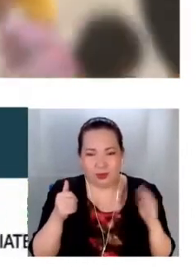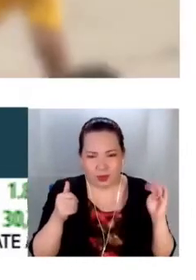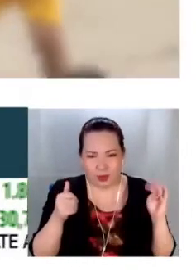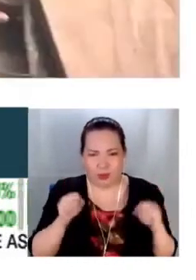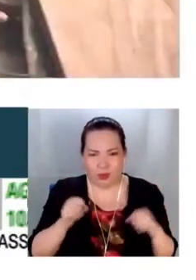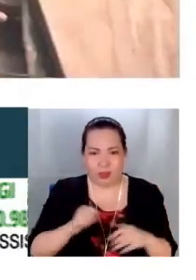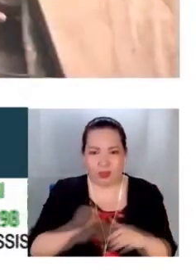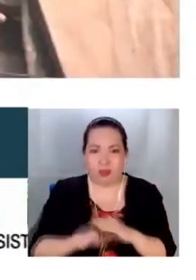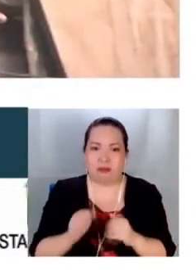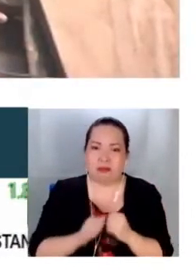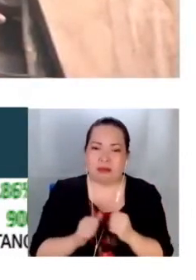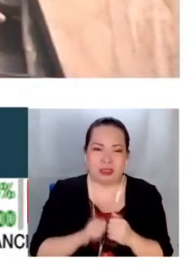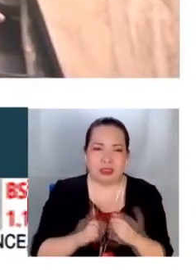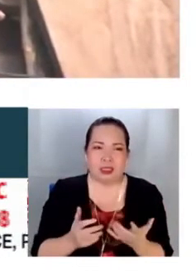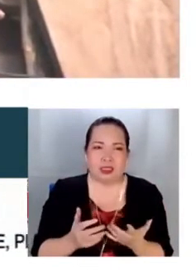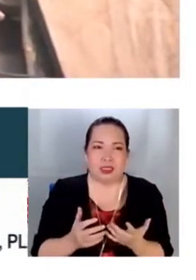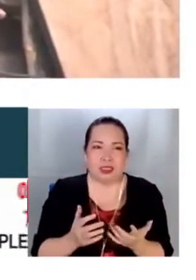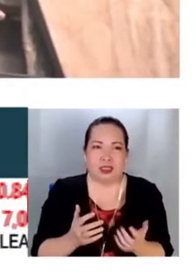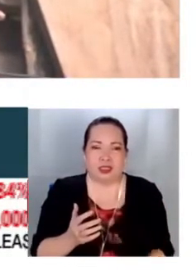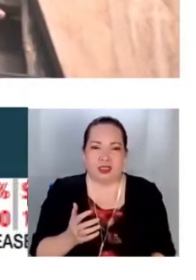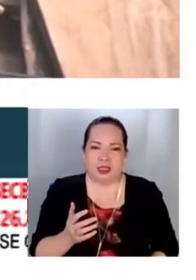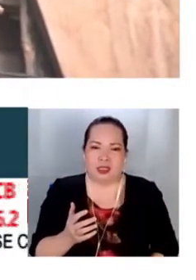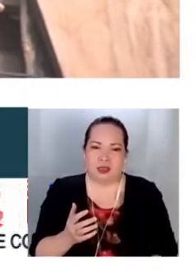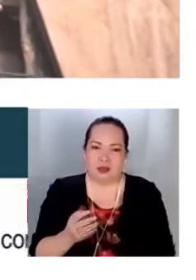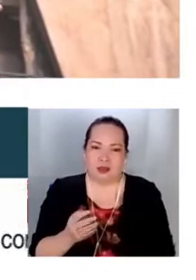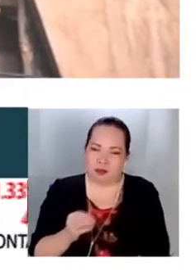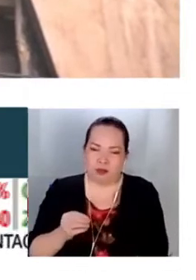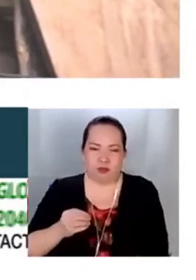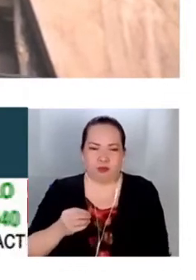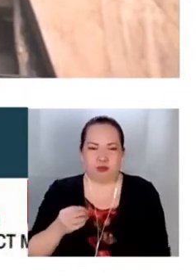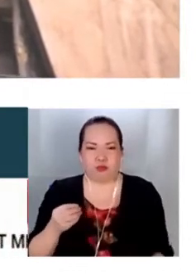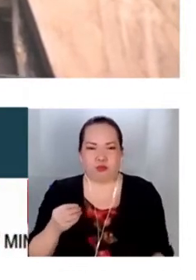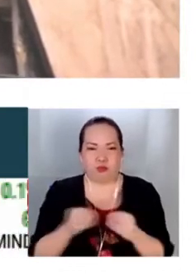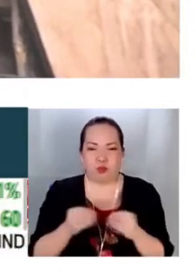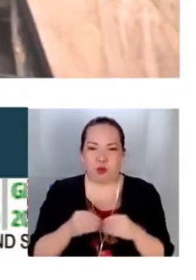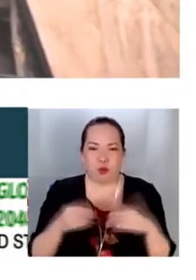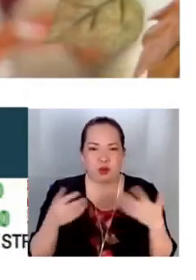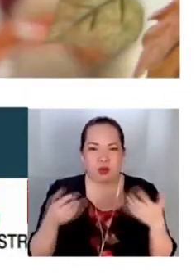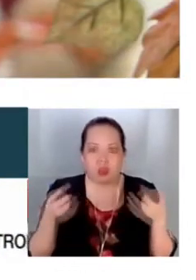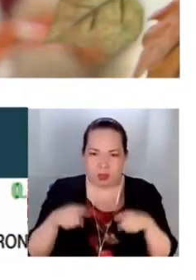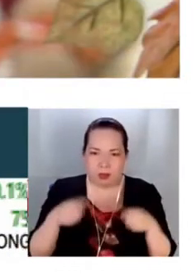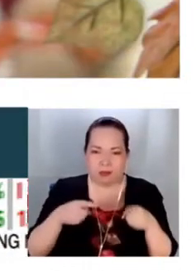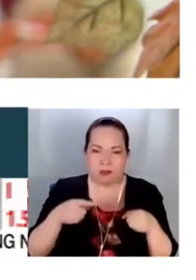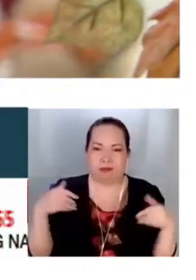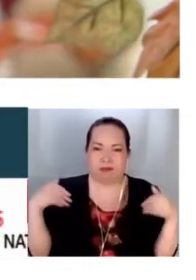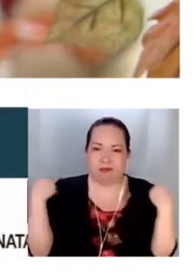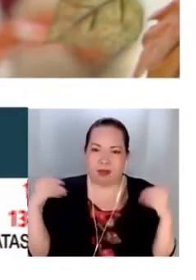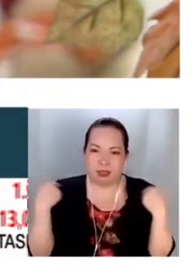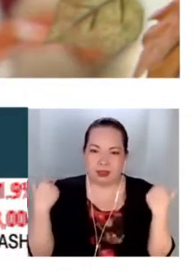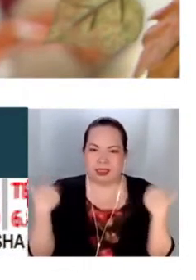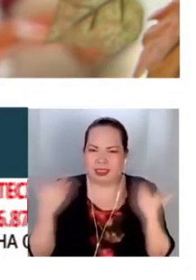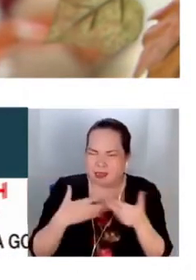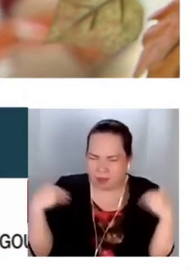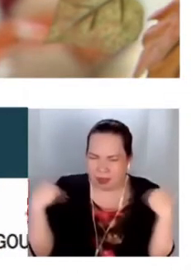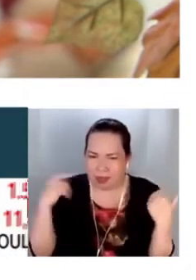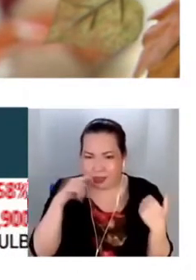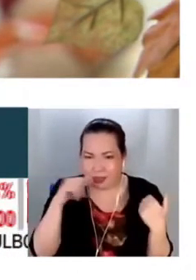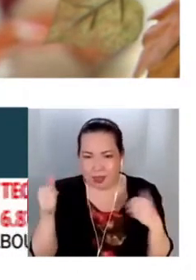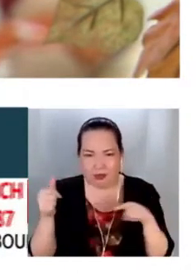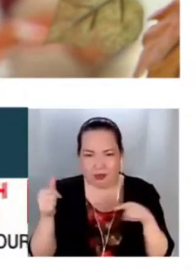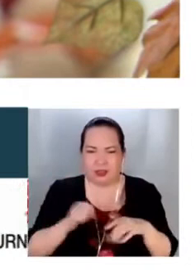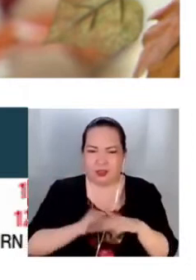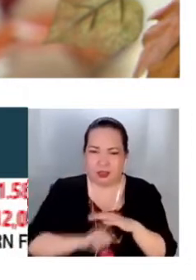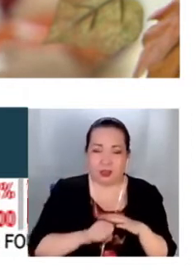fertility that is driving the increase in minors giving birth. And so we have been